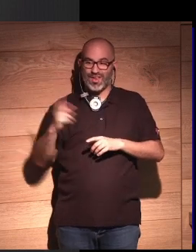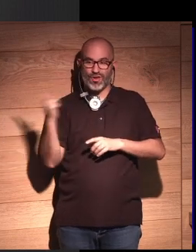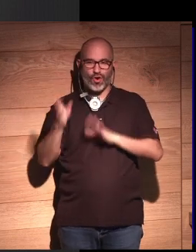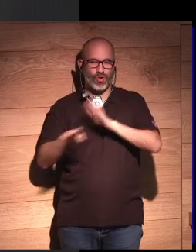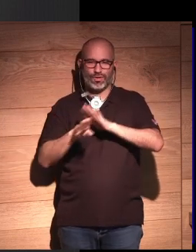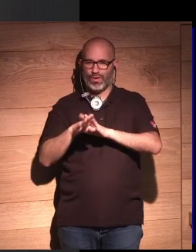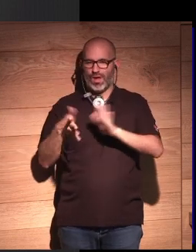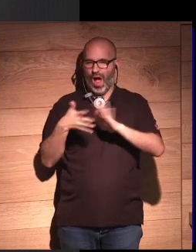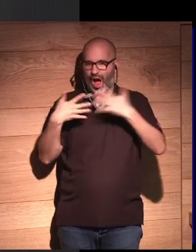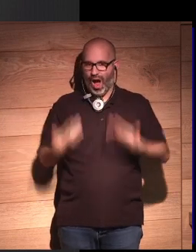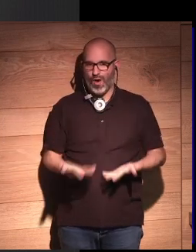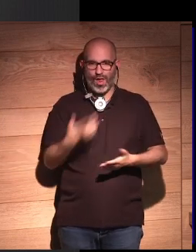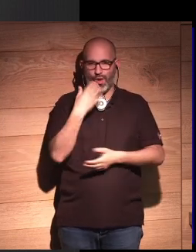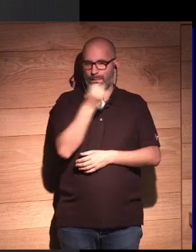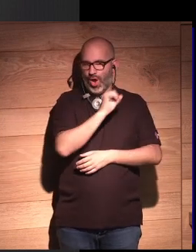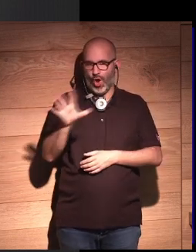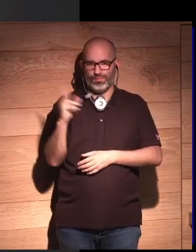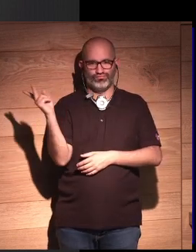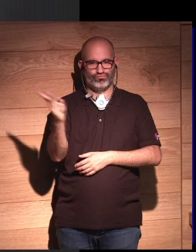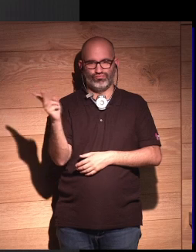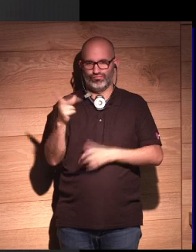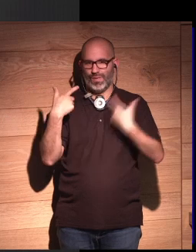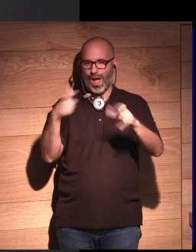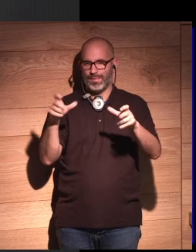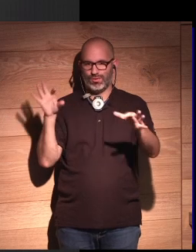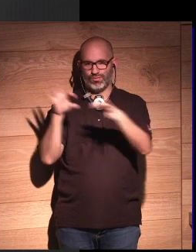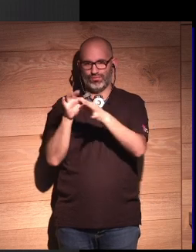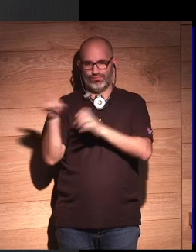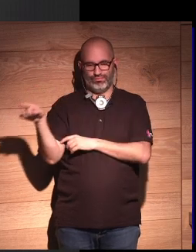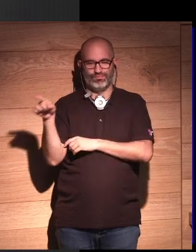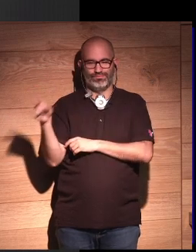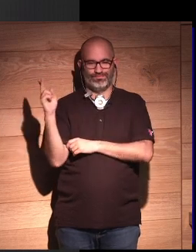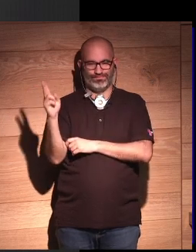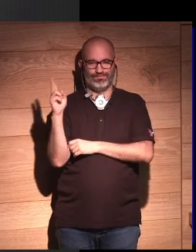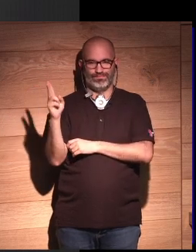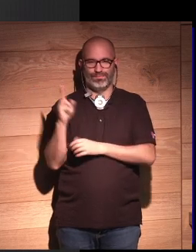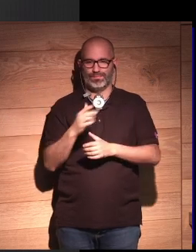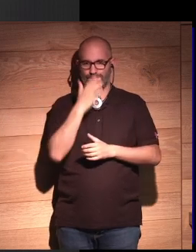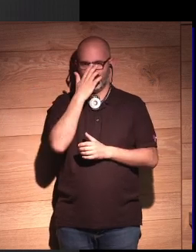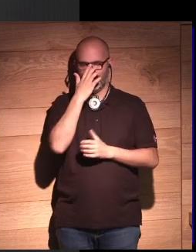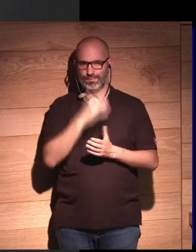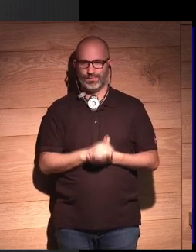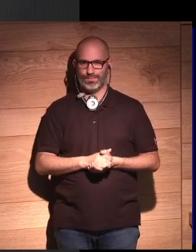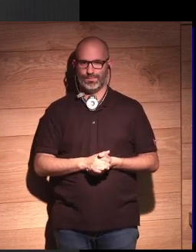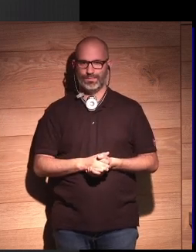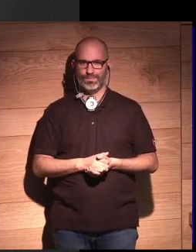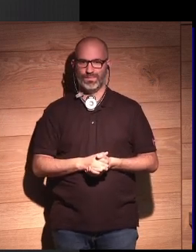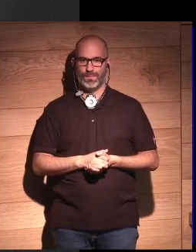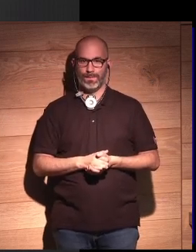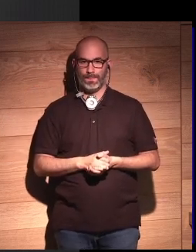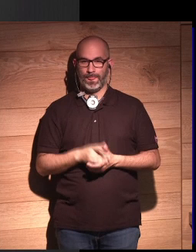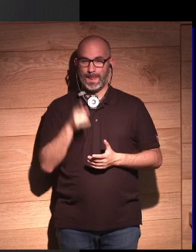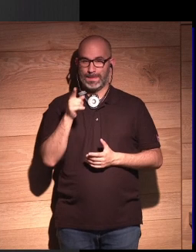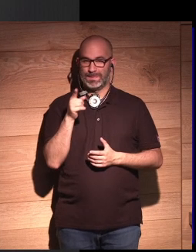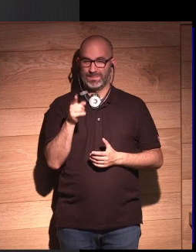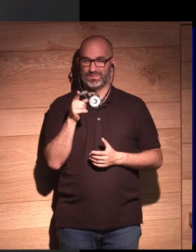And in fact, it was not wasted on who was at the time an executive